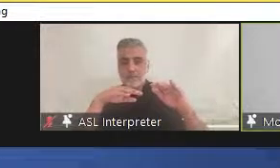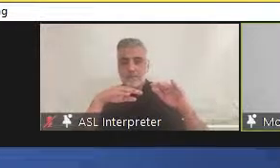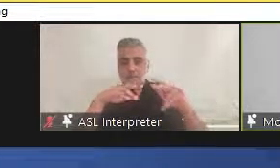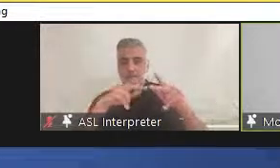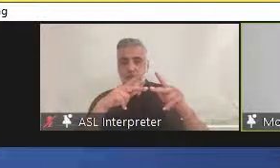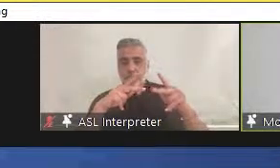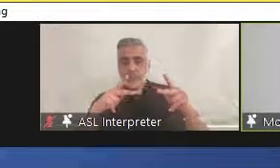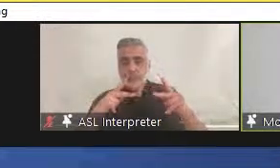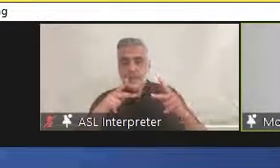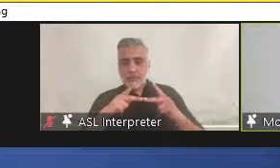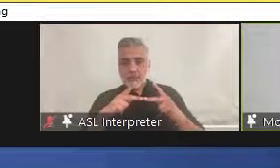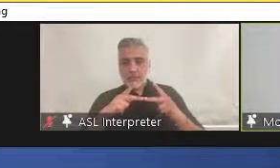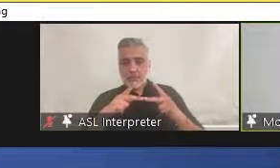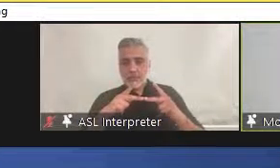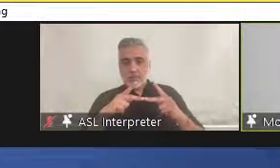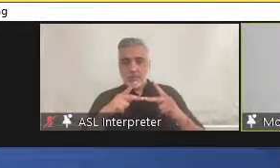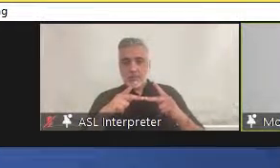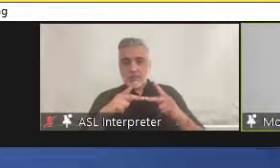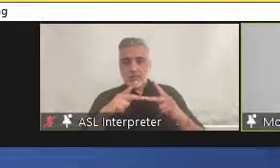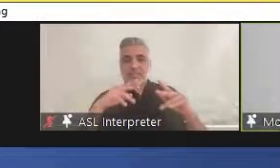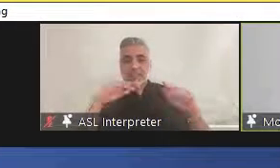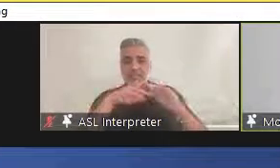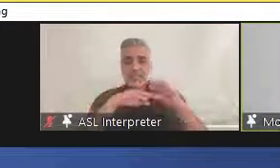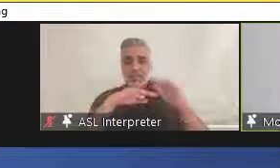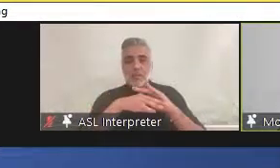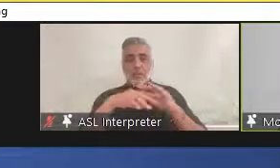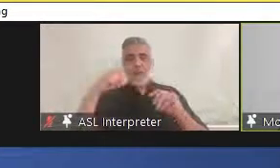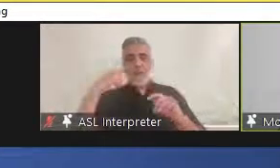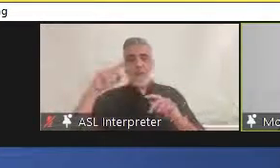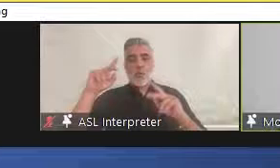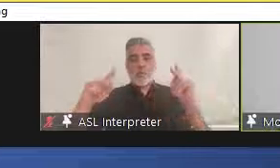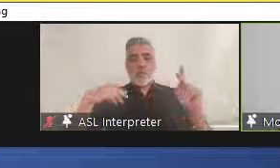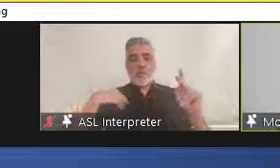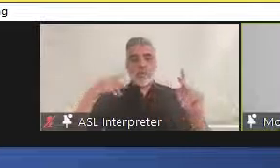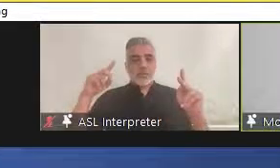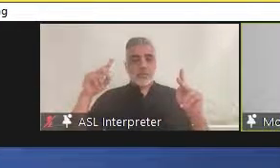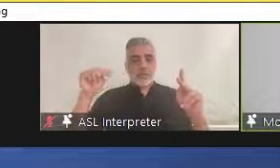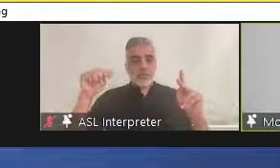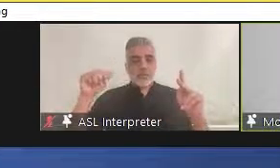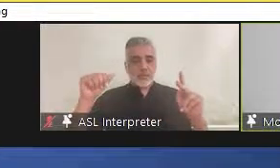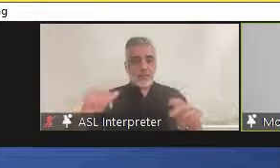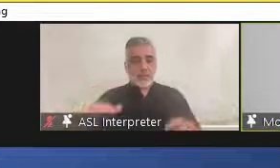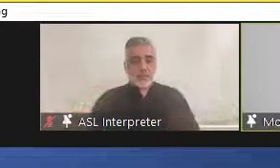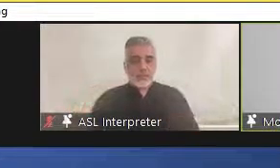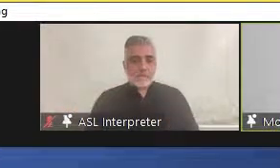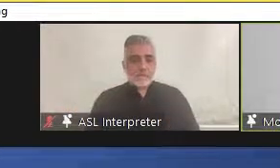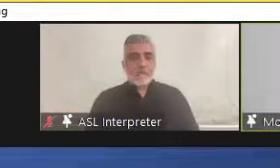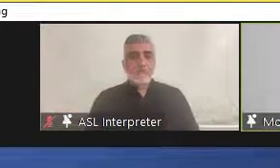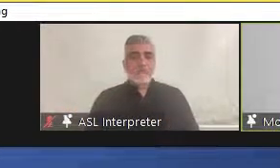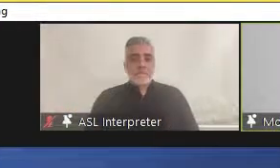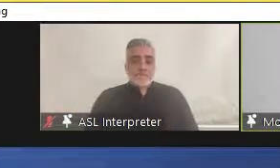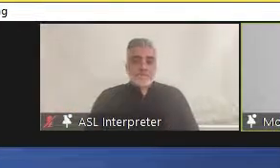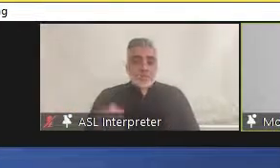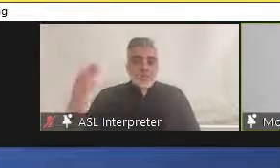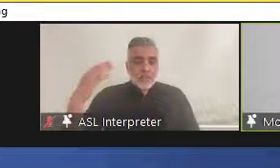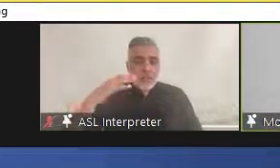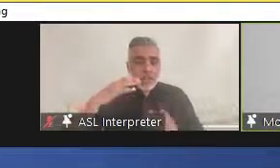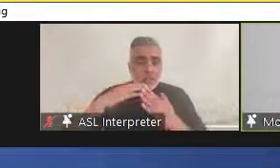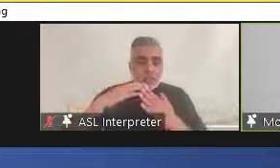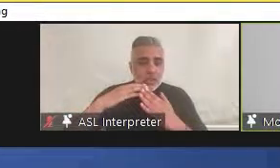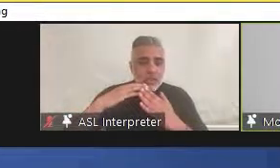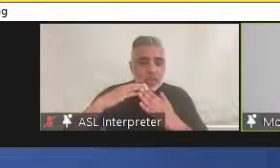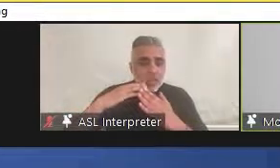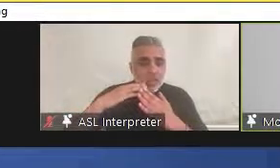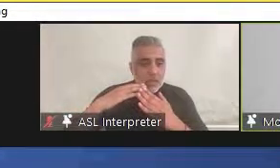is easily accessible for the persons with disabilities. And curriculum and